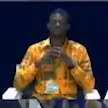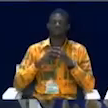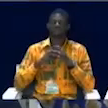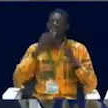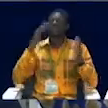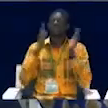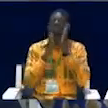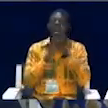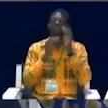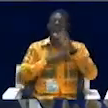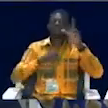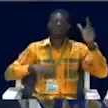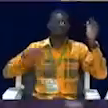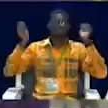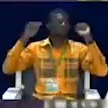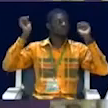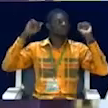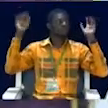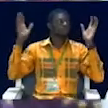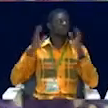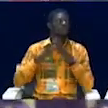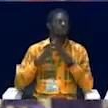Praise the Lord.